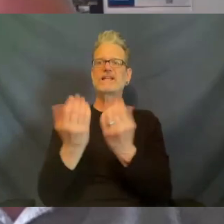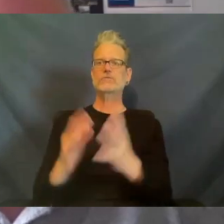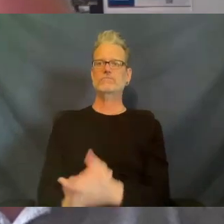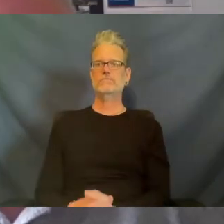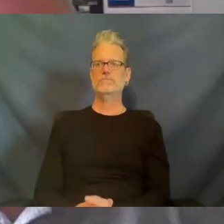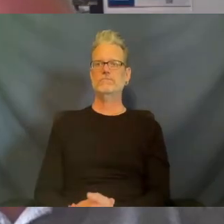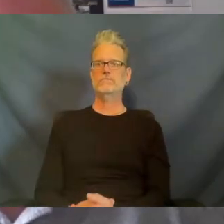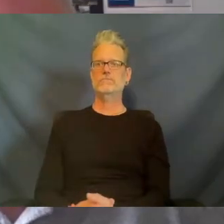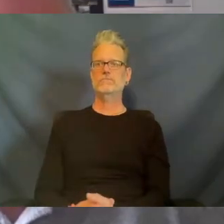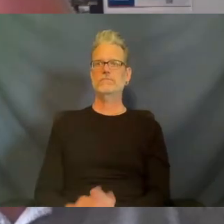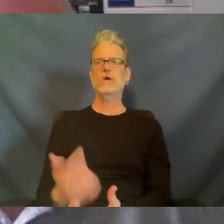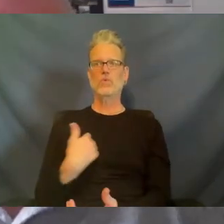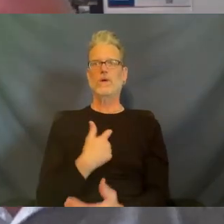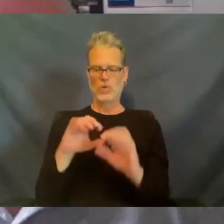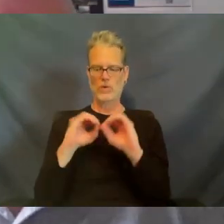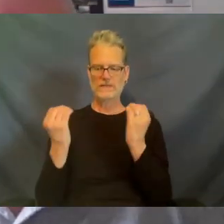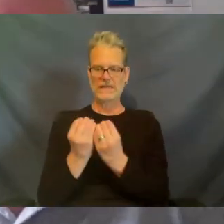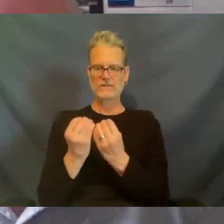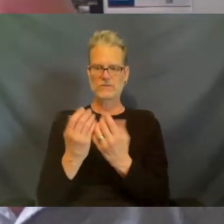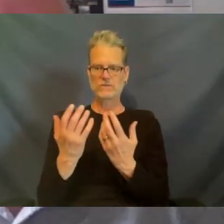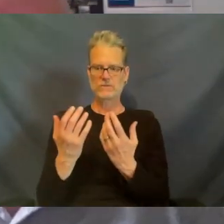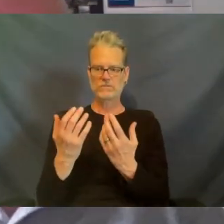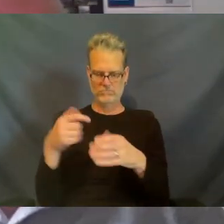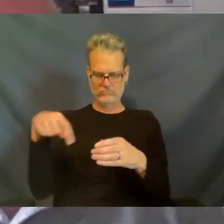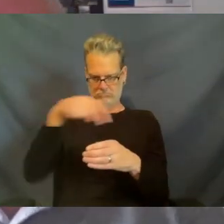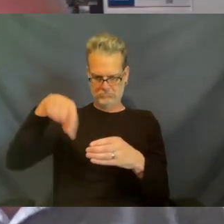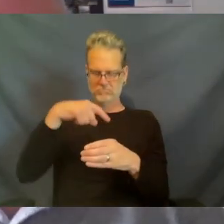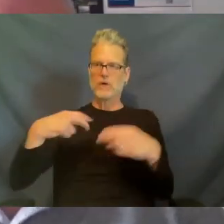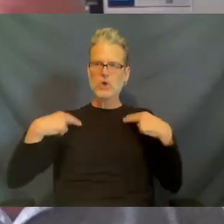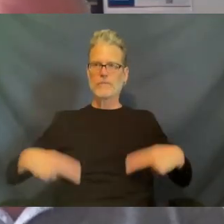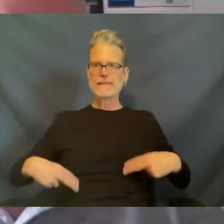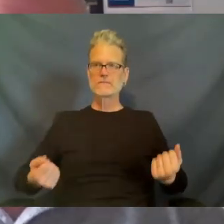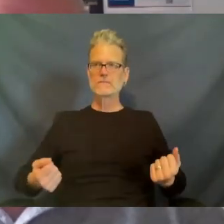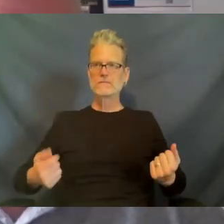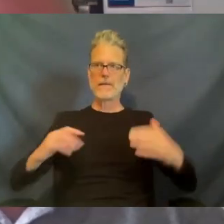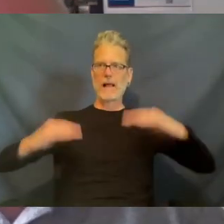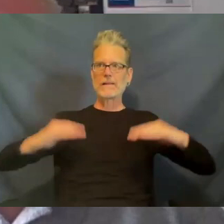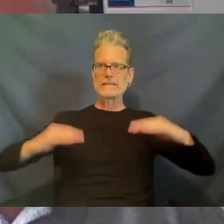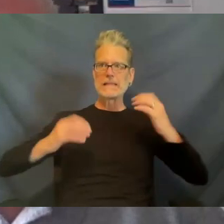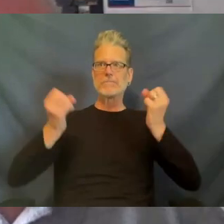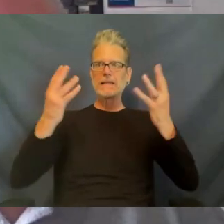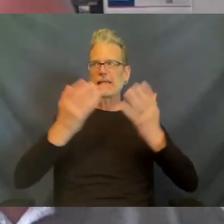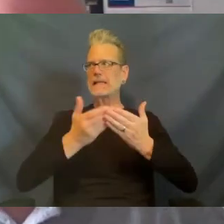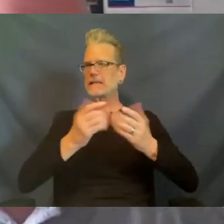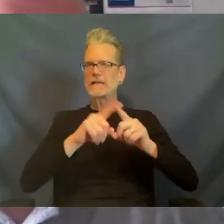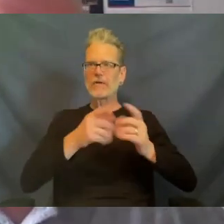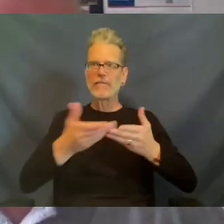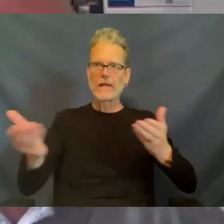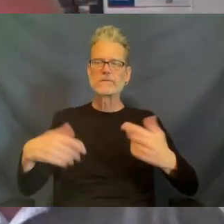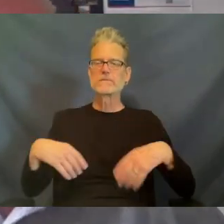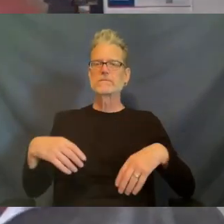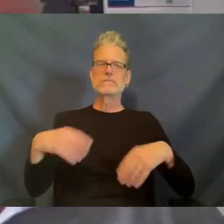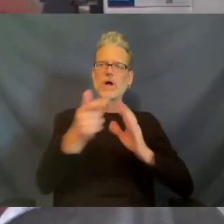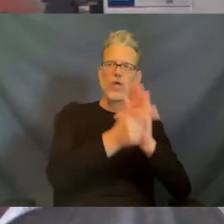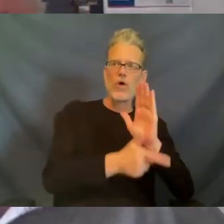an organization made of humans that are balancing lots of different things. As we talked about, we have laws, we have